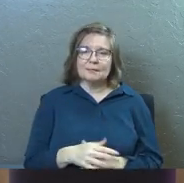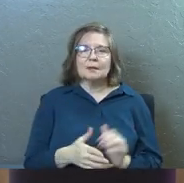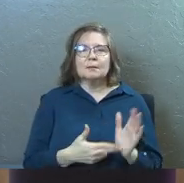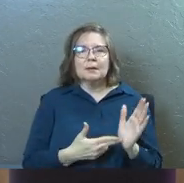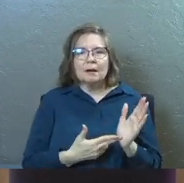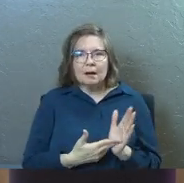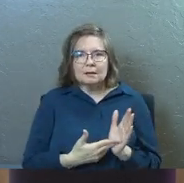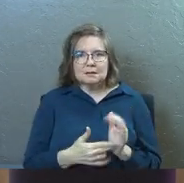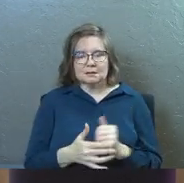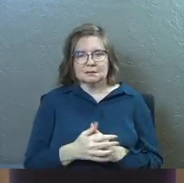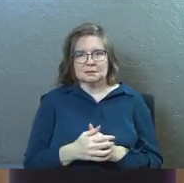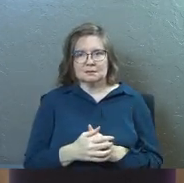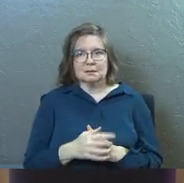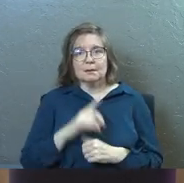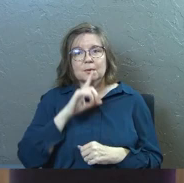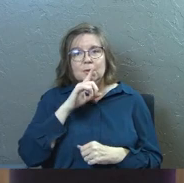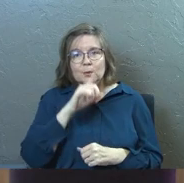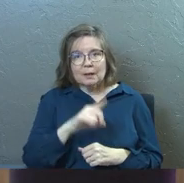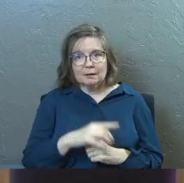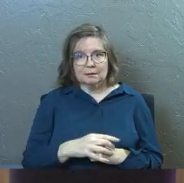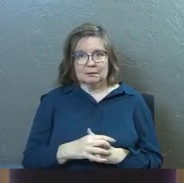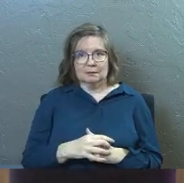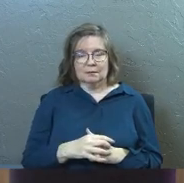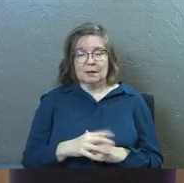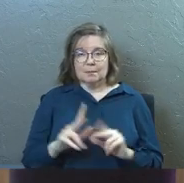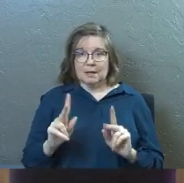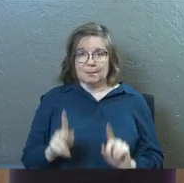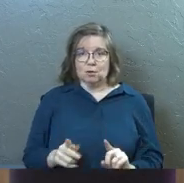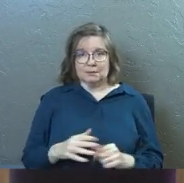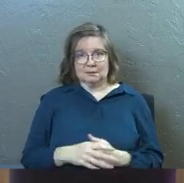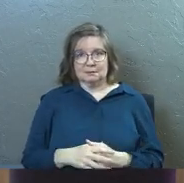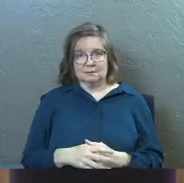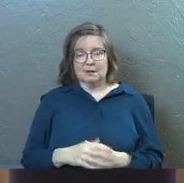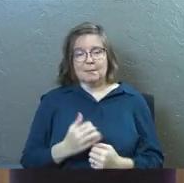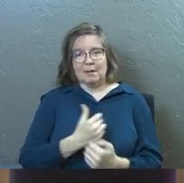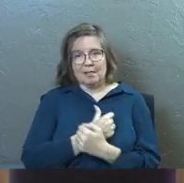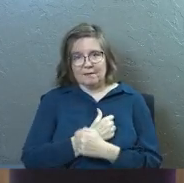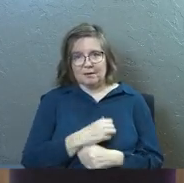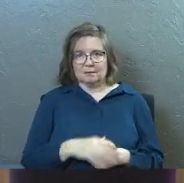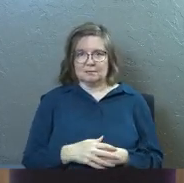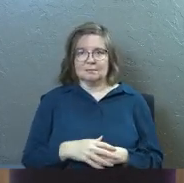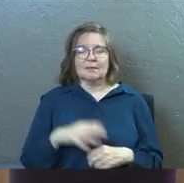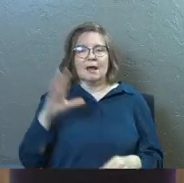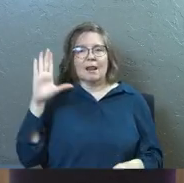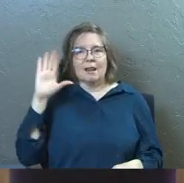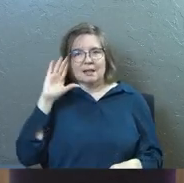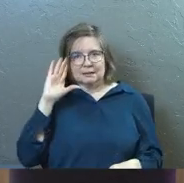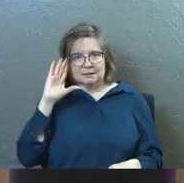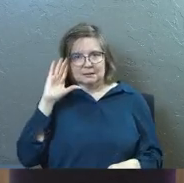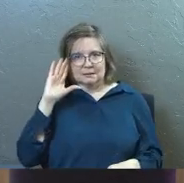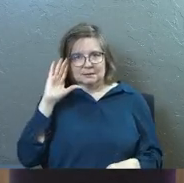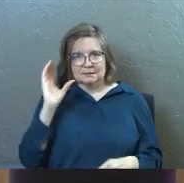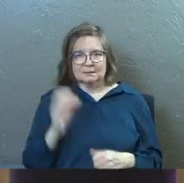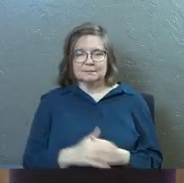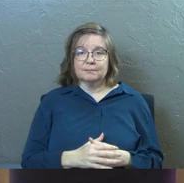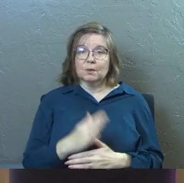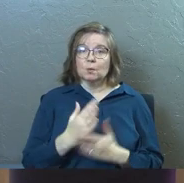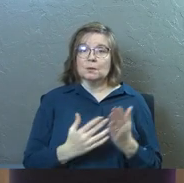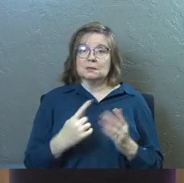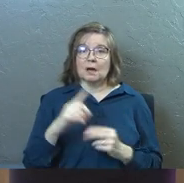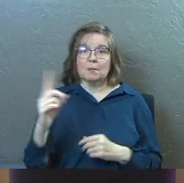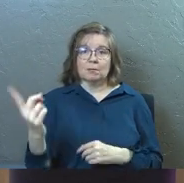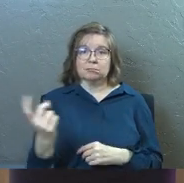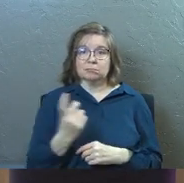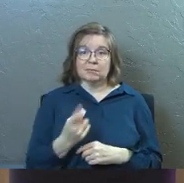Be honest. Be real. Be a person. Be loving. Listen. When someone